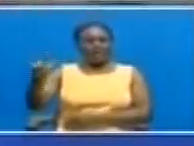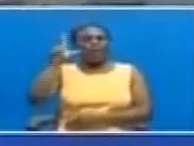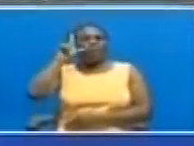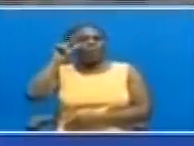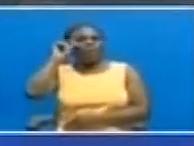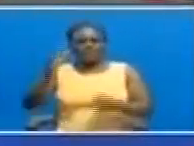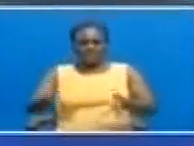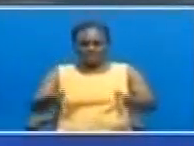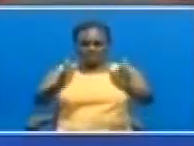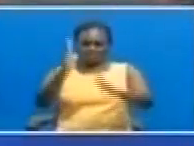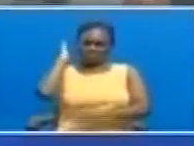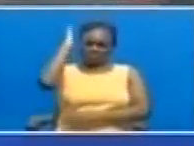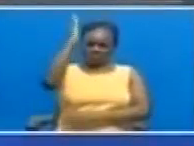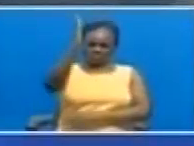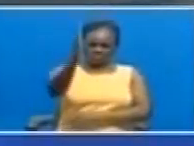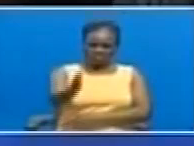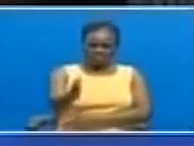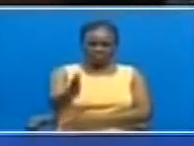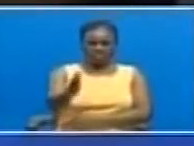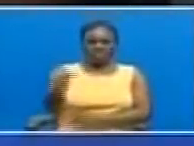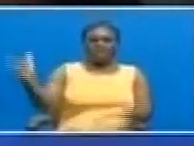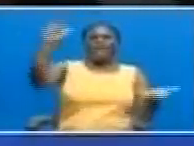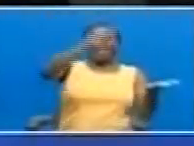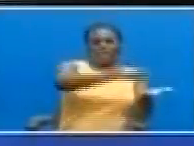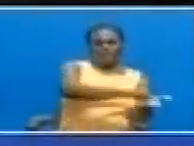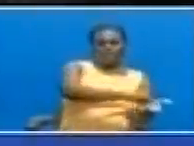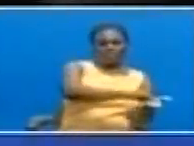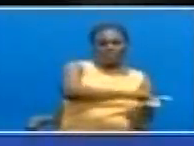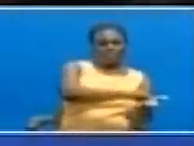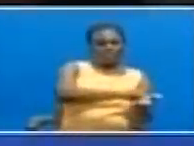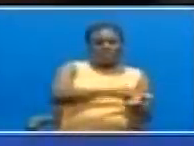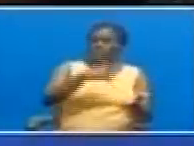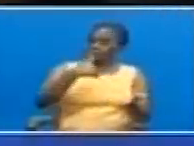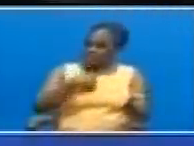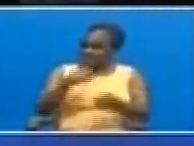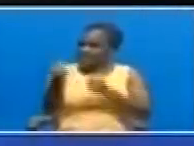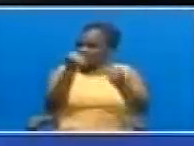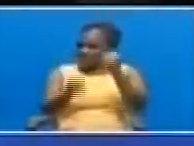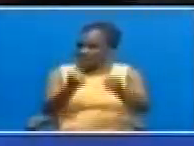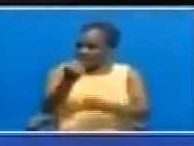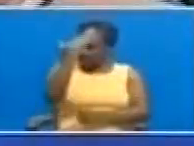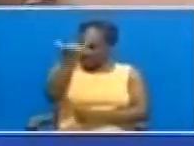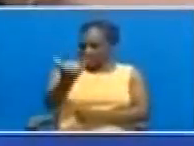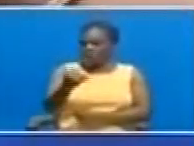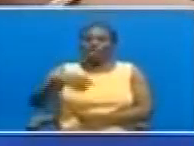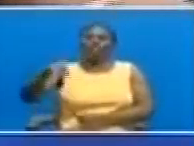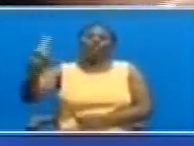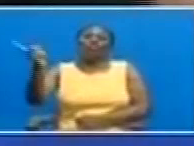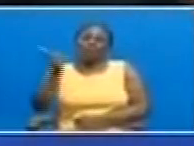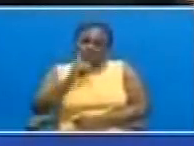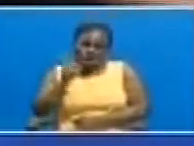Mombasa Highway, heading on straight to Jomo Kenyatta International Airport. And the reason I'm taking this drive is that